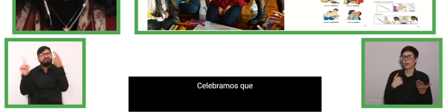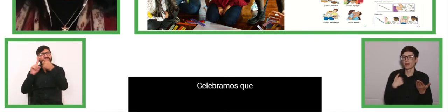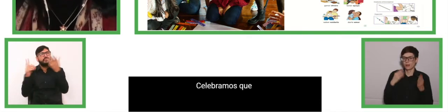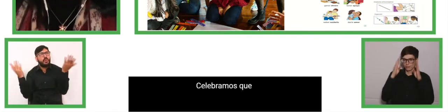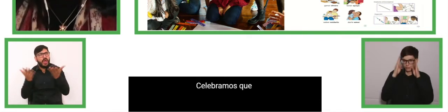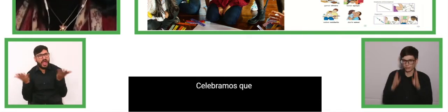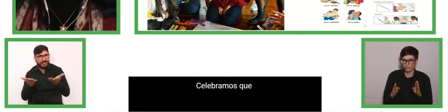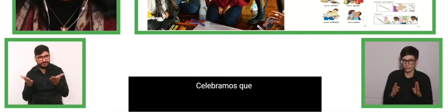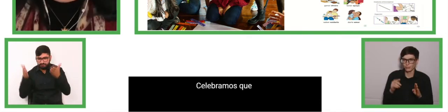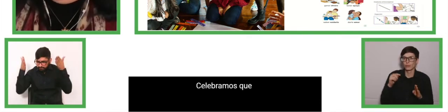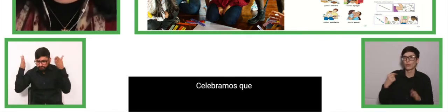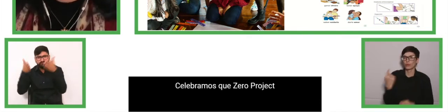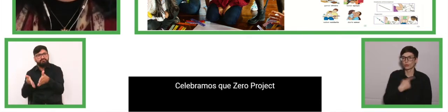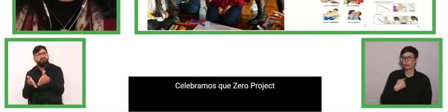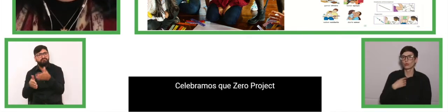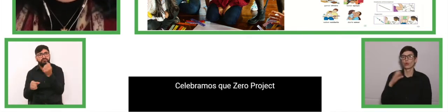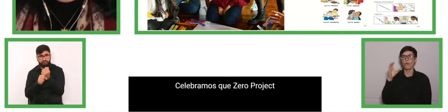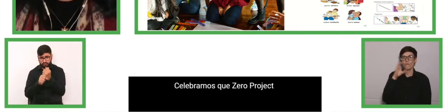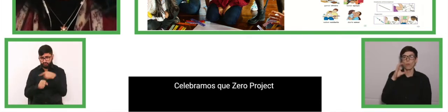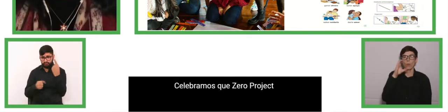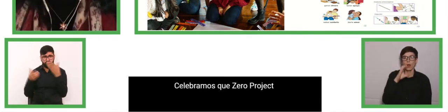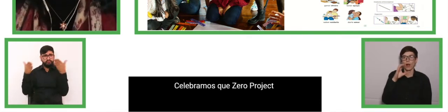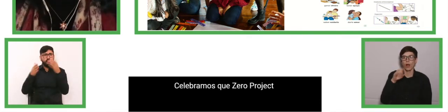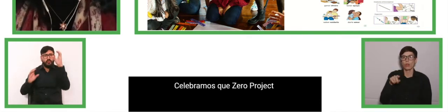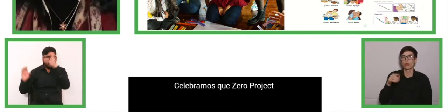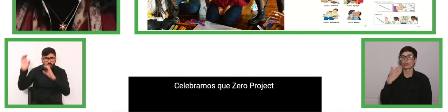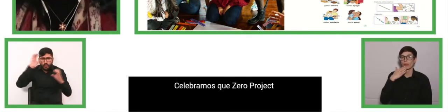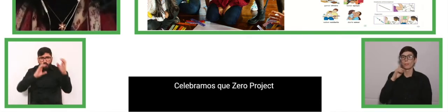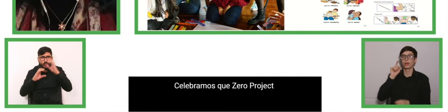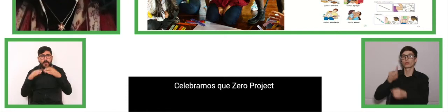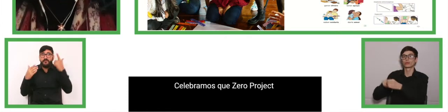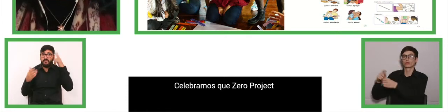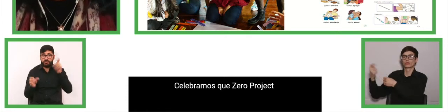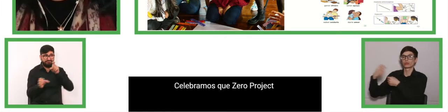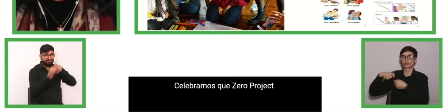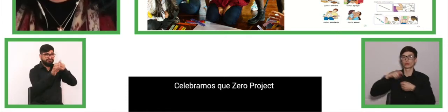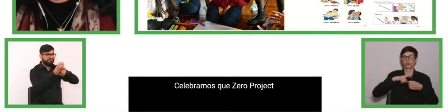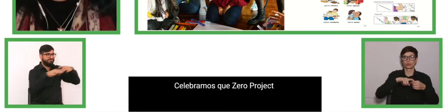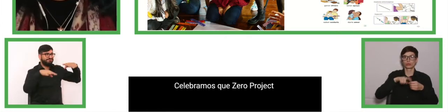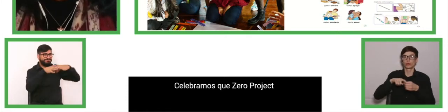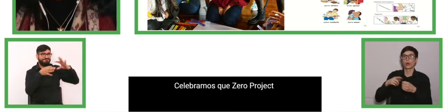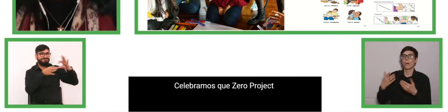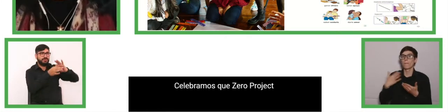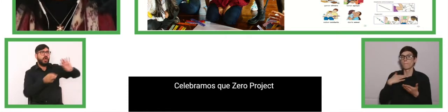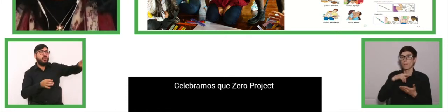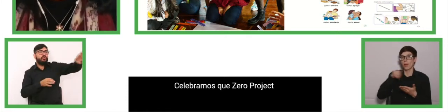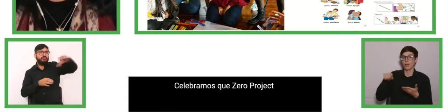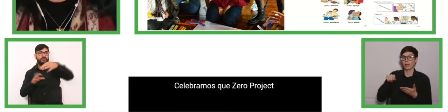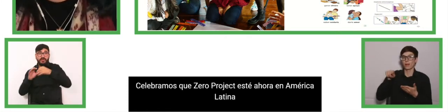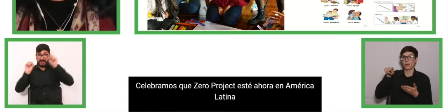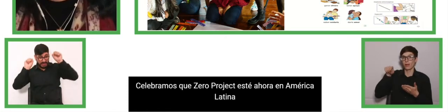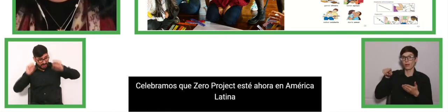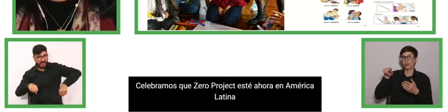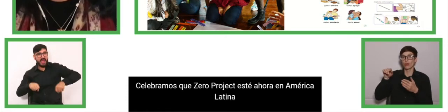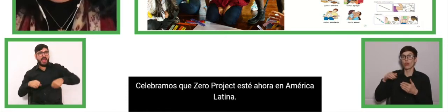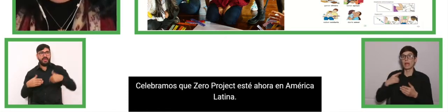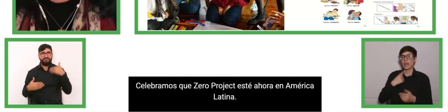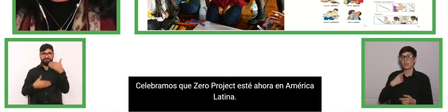We are looking partners that work on gender topics and disability rights,